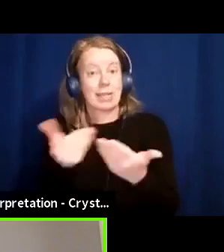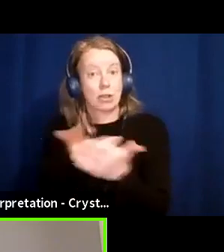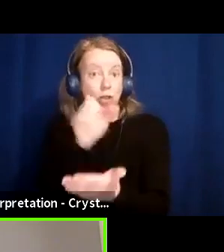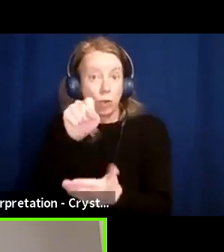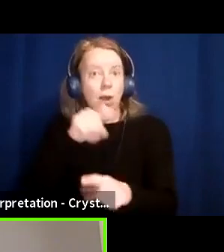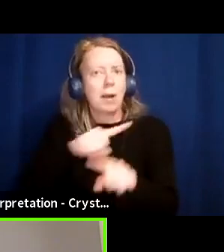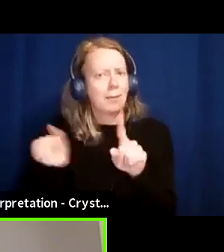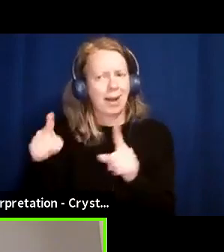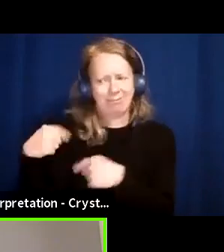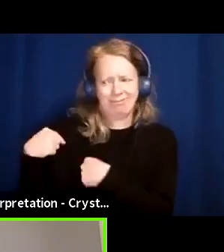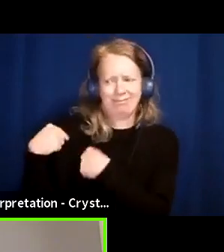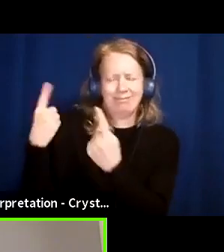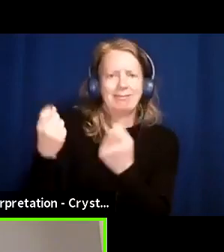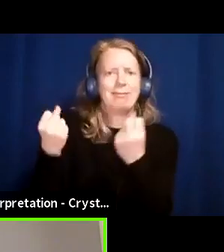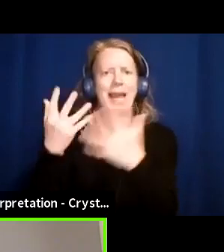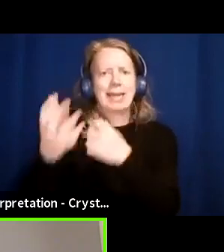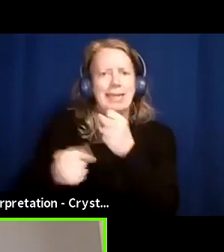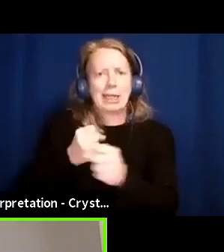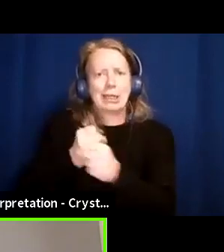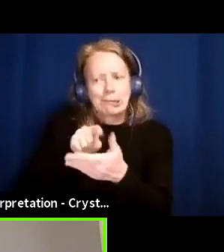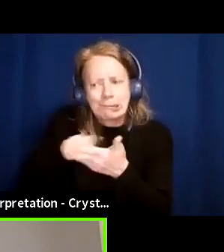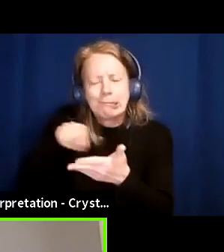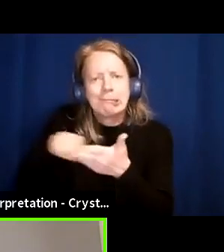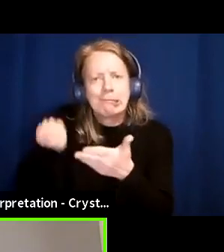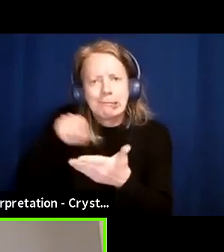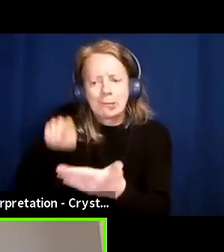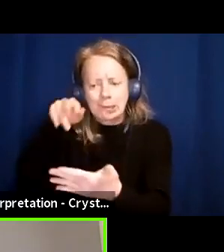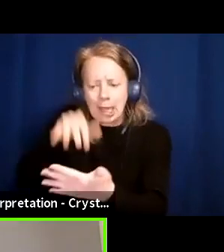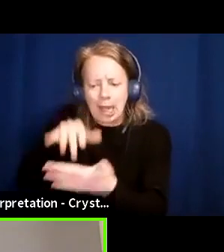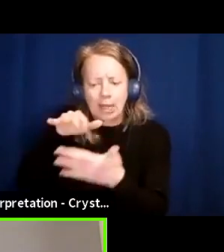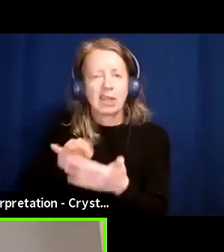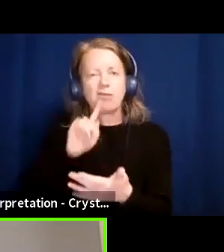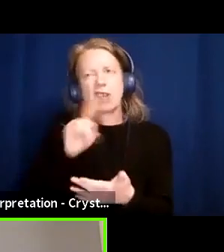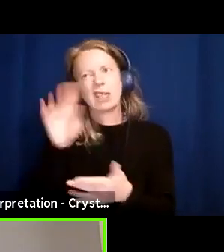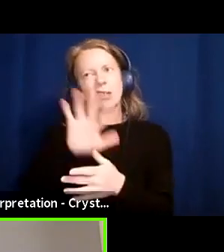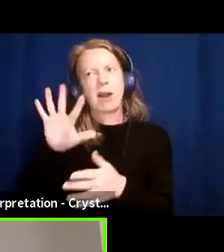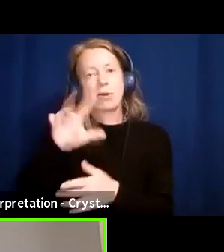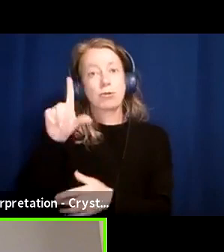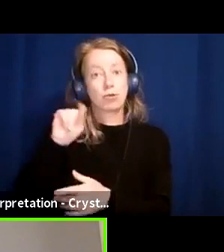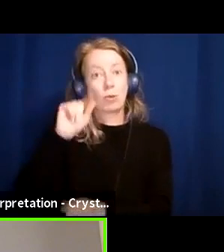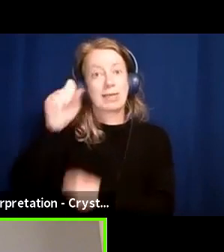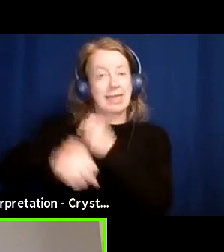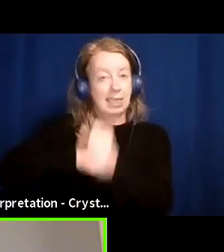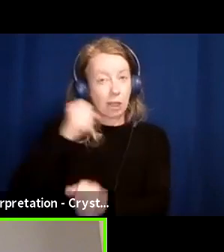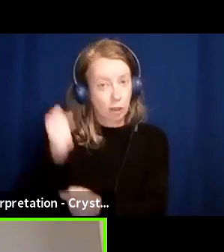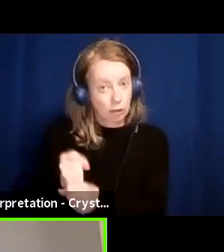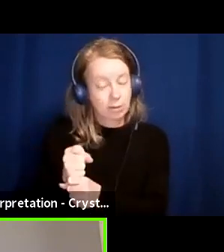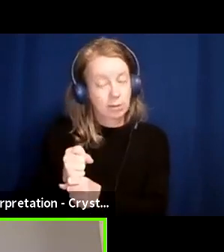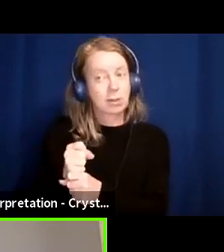years. Even since, for a couple of decades, they've been looking at this as a potential